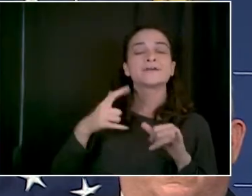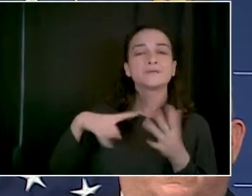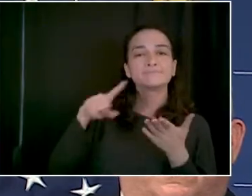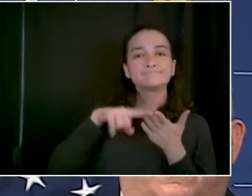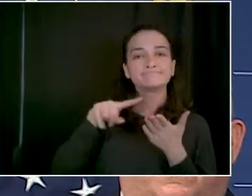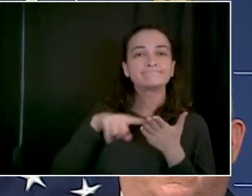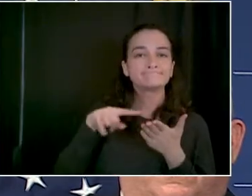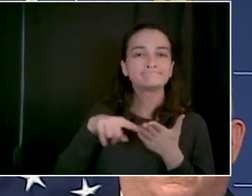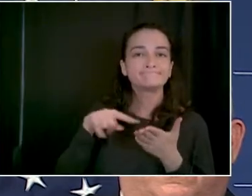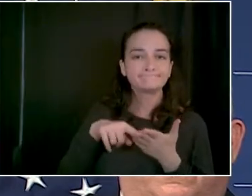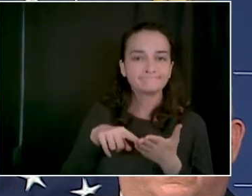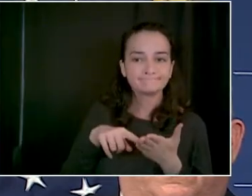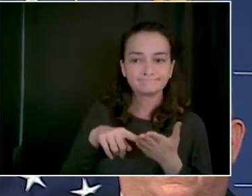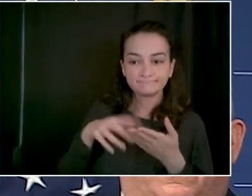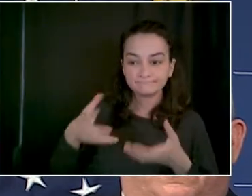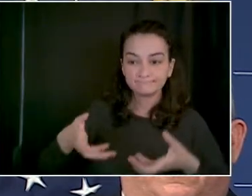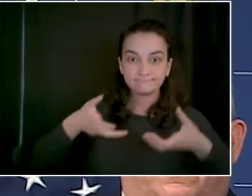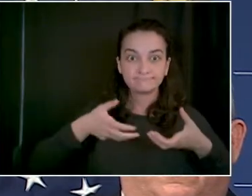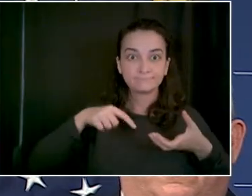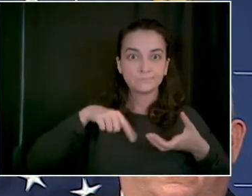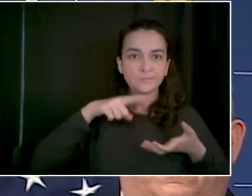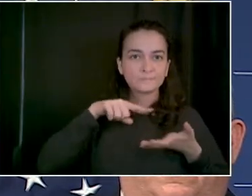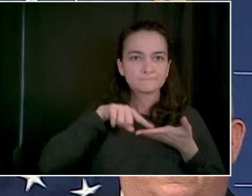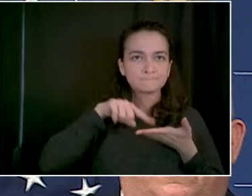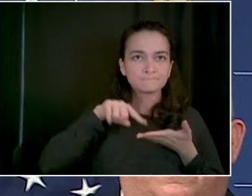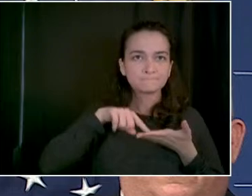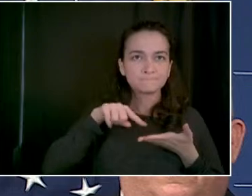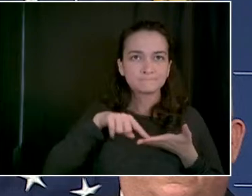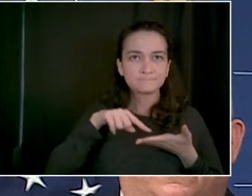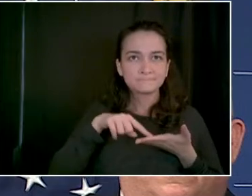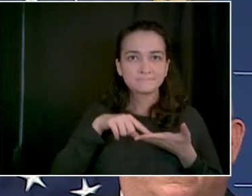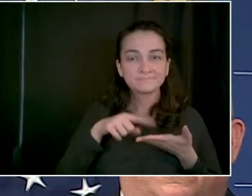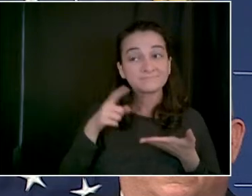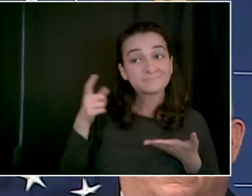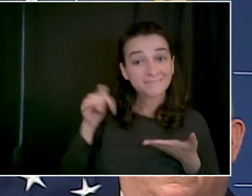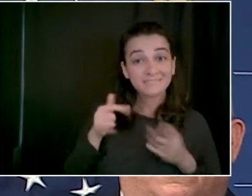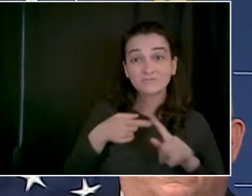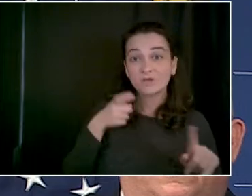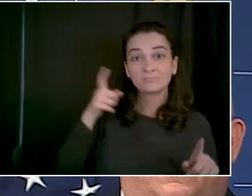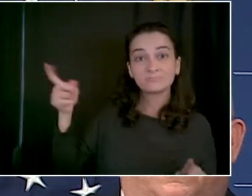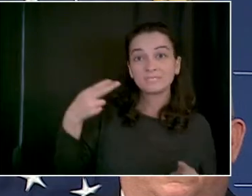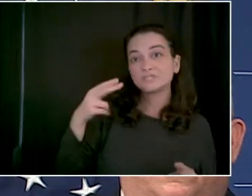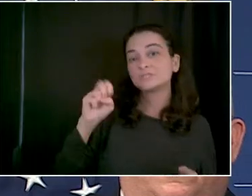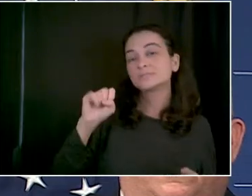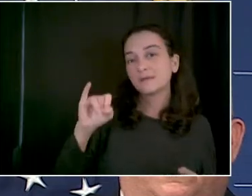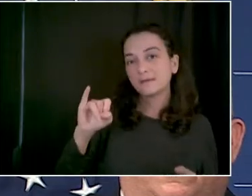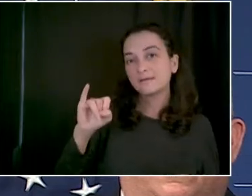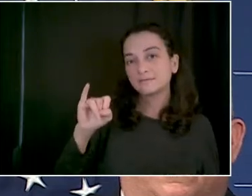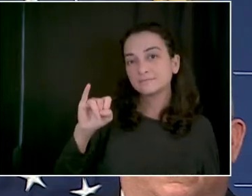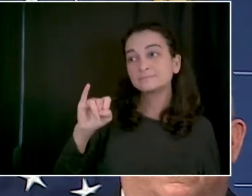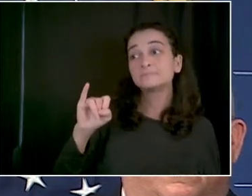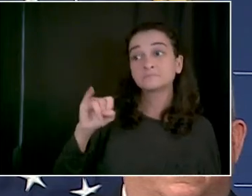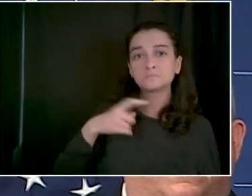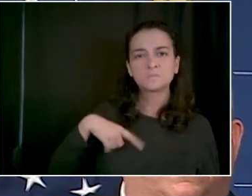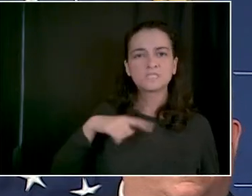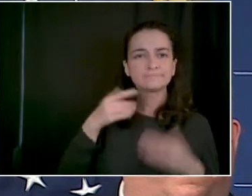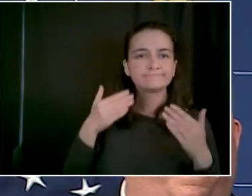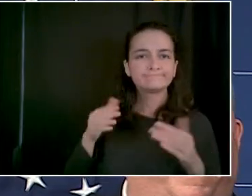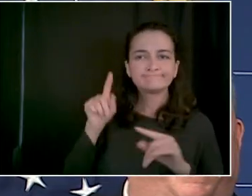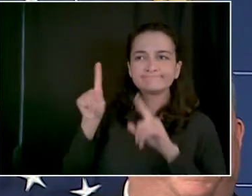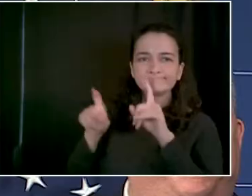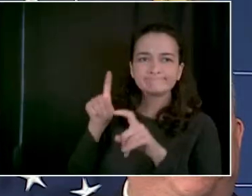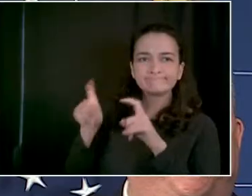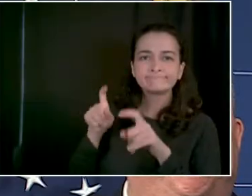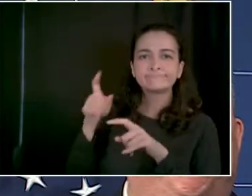any partners, but also our federal partners, we ask a bunch of information, the name of the person making the request, where